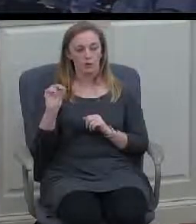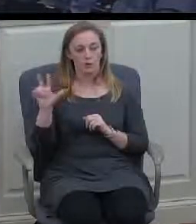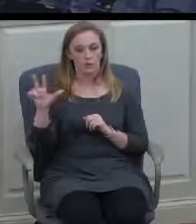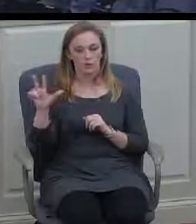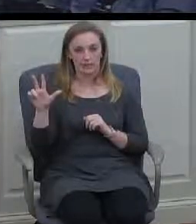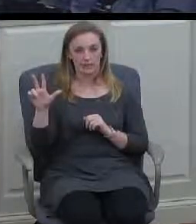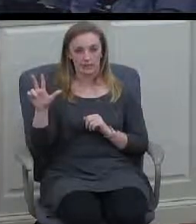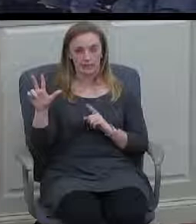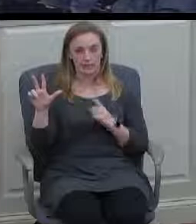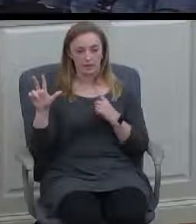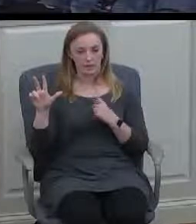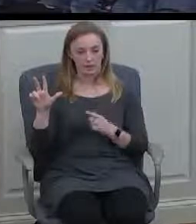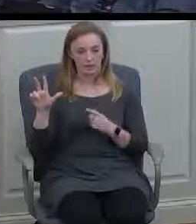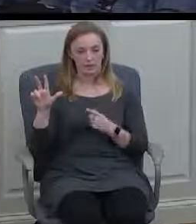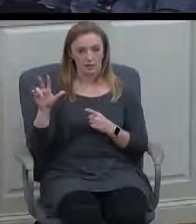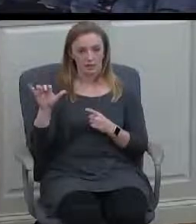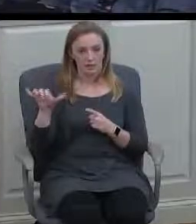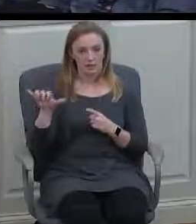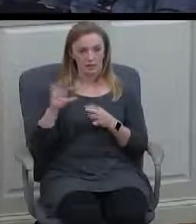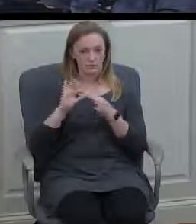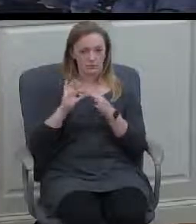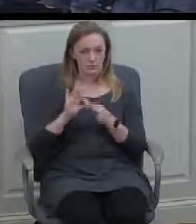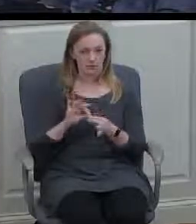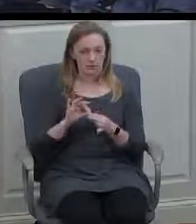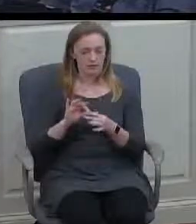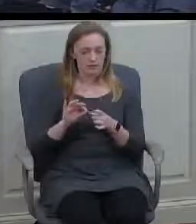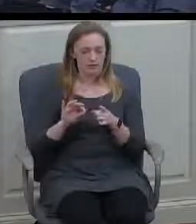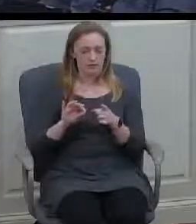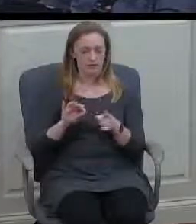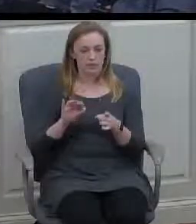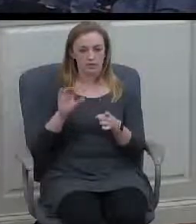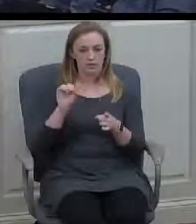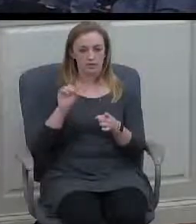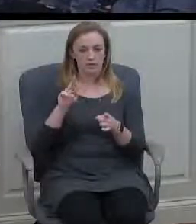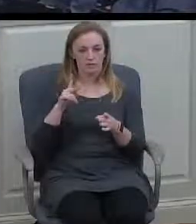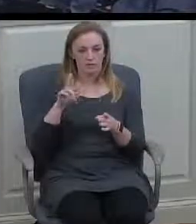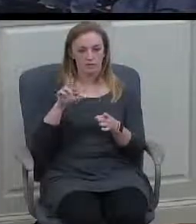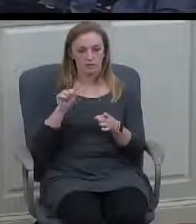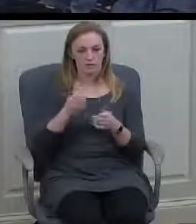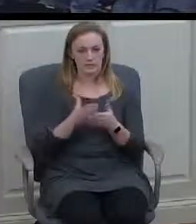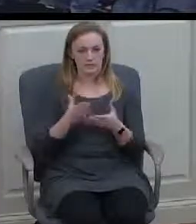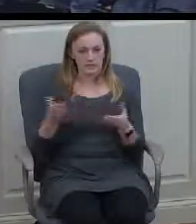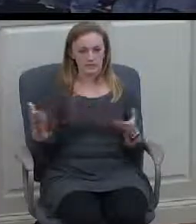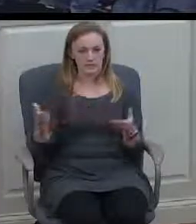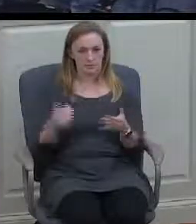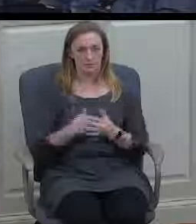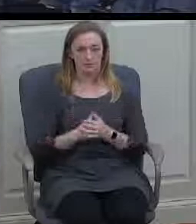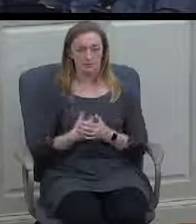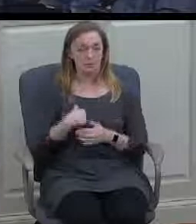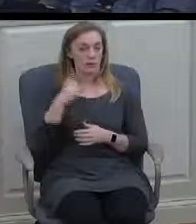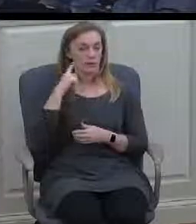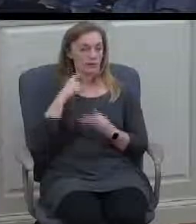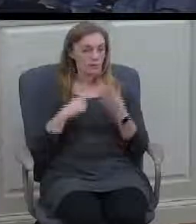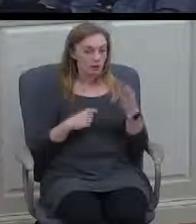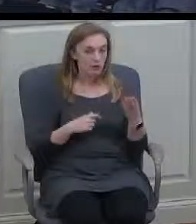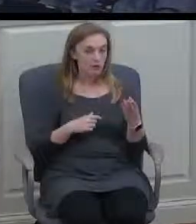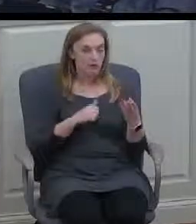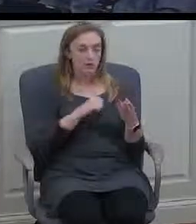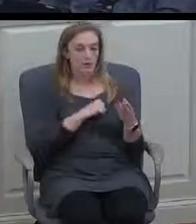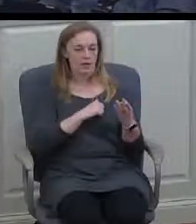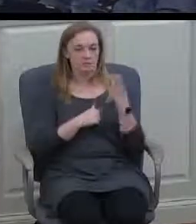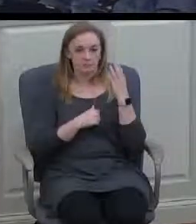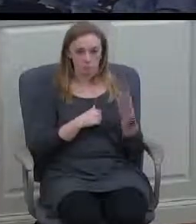2021-05-10-03. This is with respect to the surplus items. Do I hear a motion? So